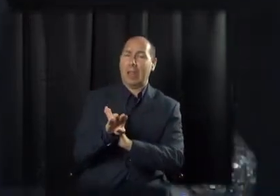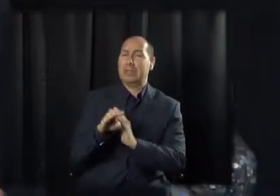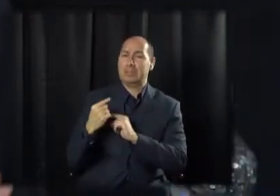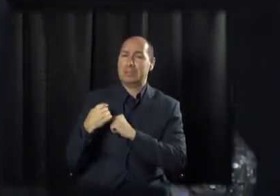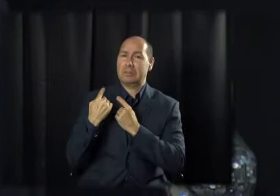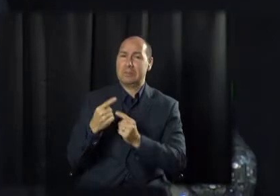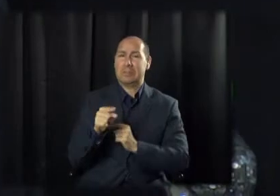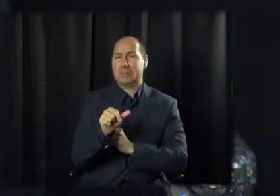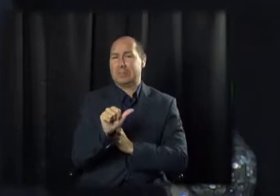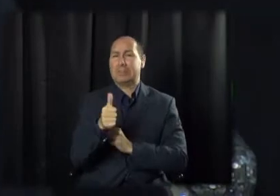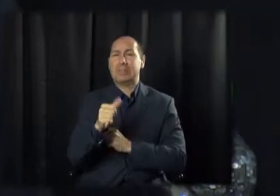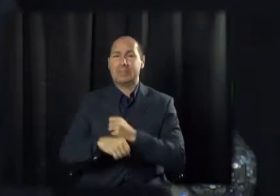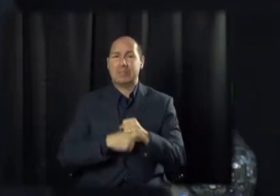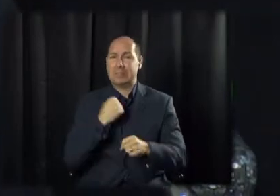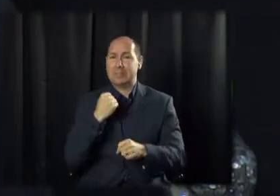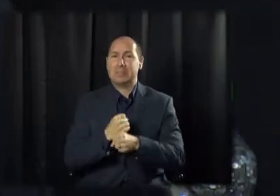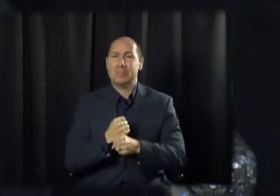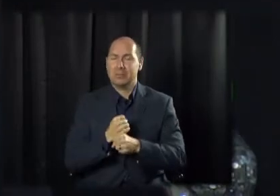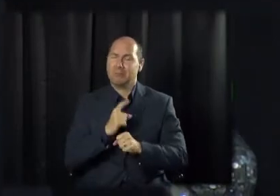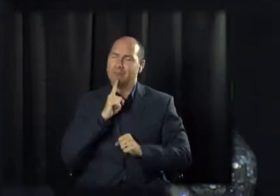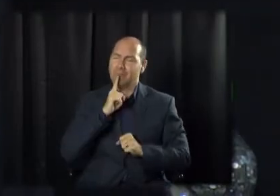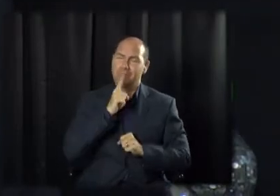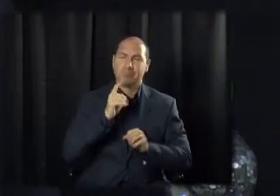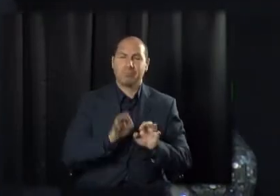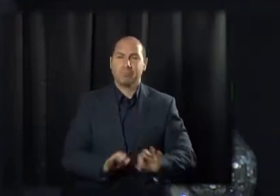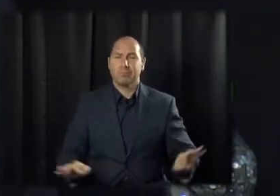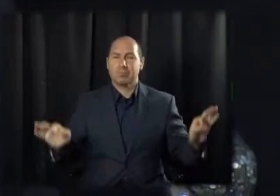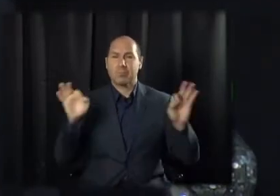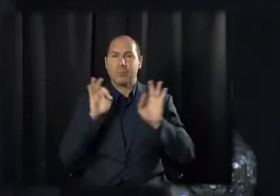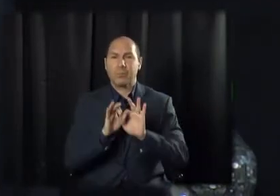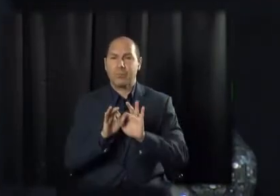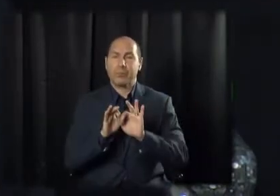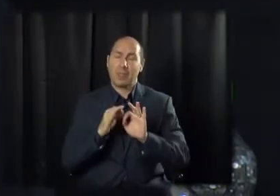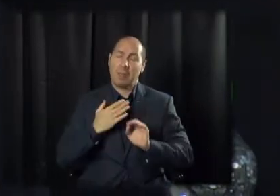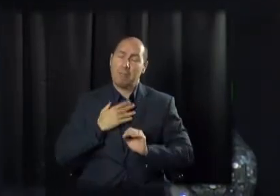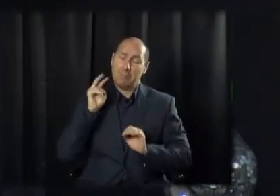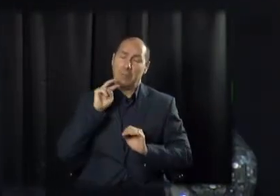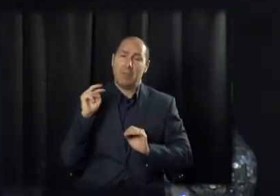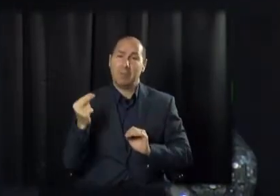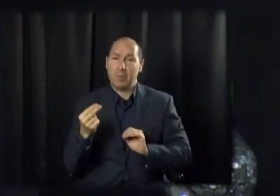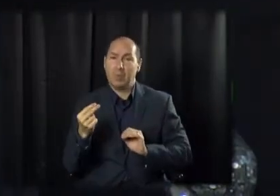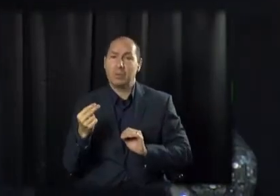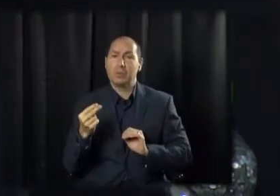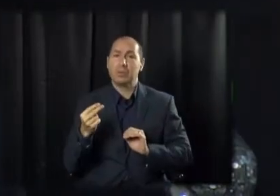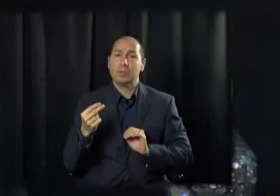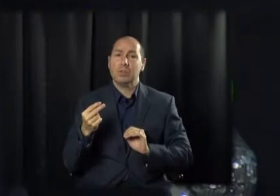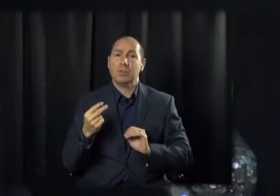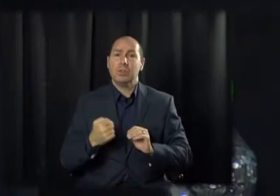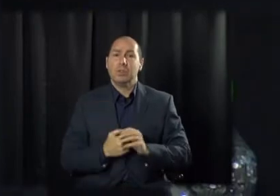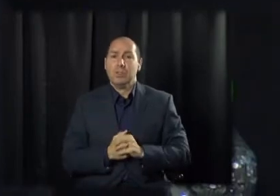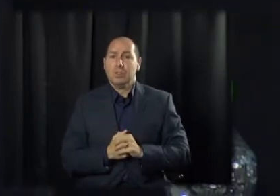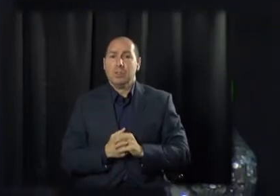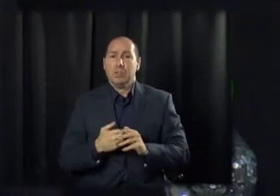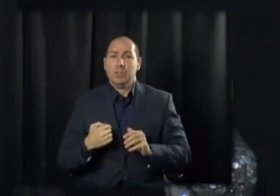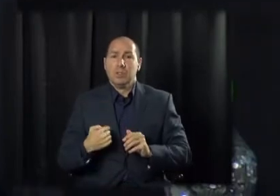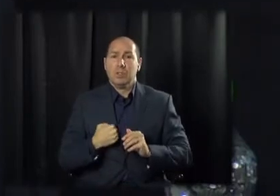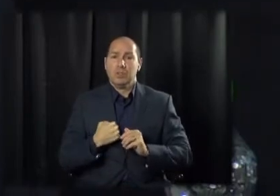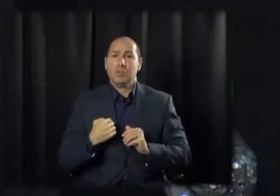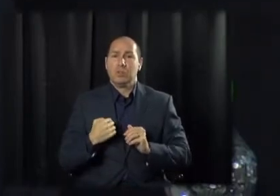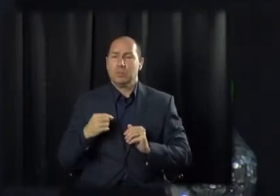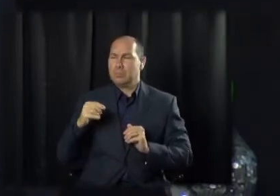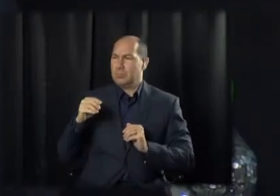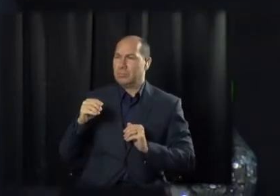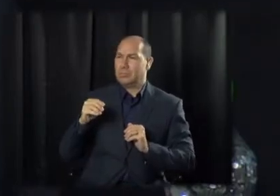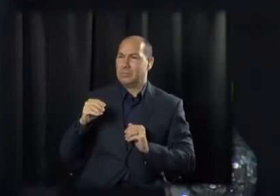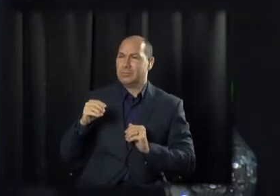So absolutely essential in my view. And I'll stop with that and say Betty Rosa, I